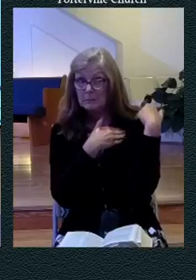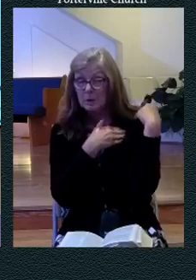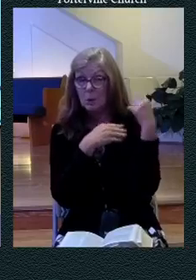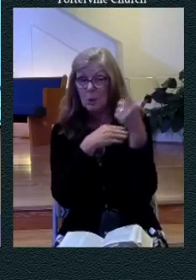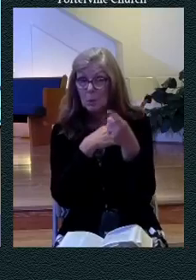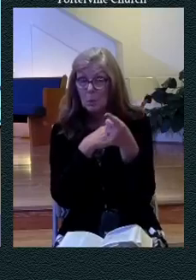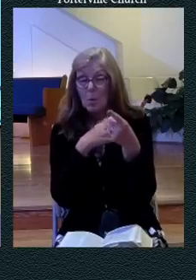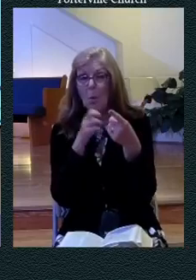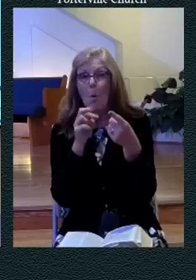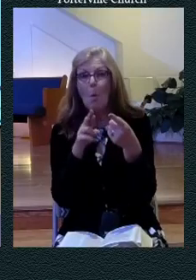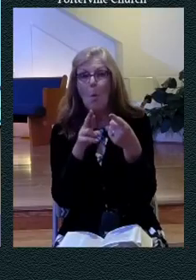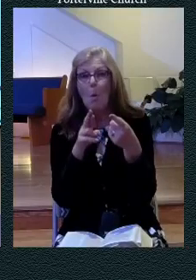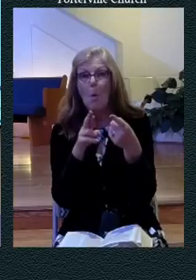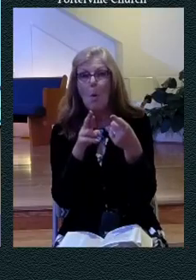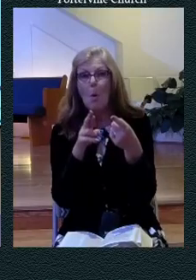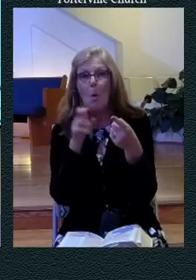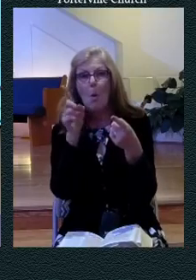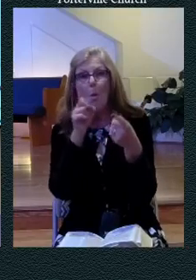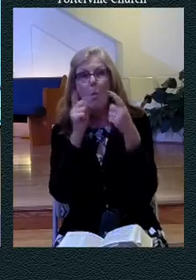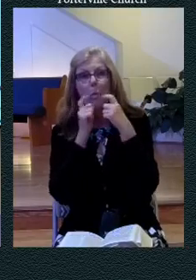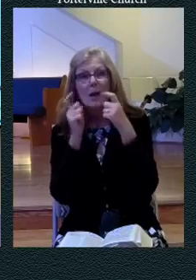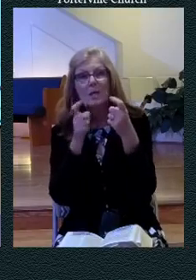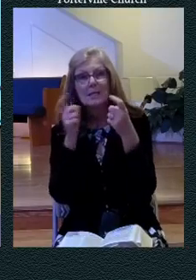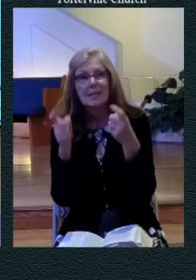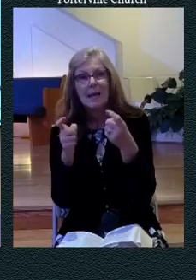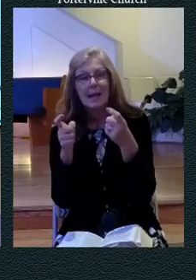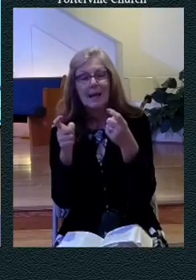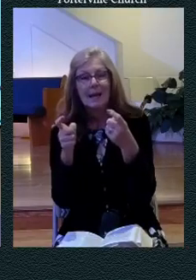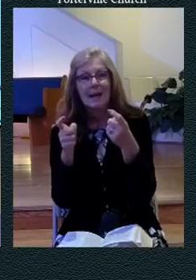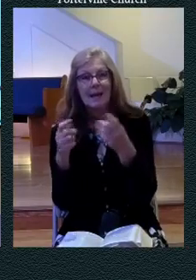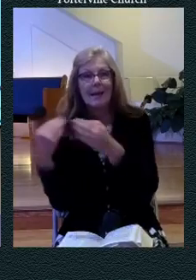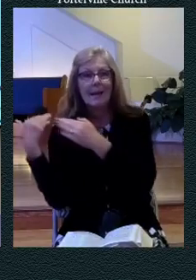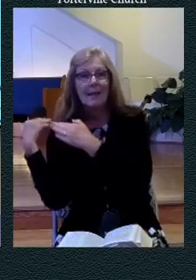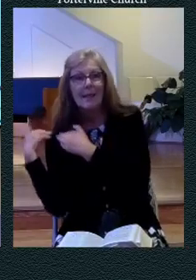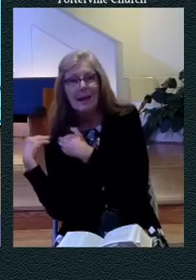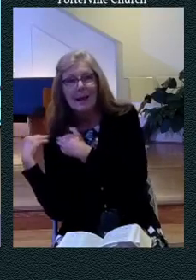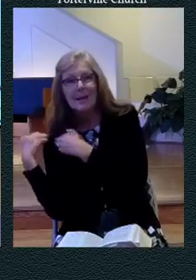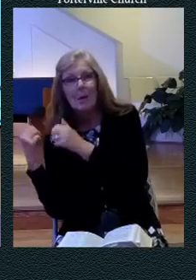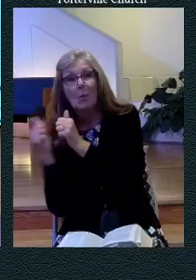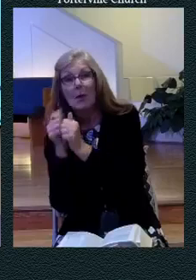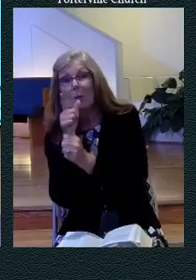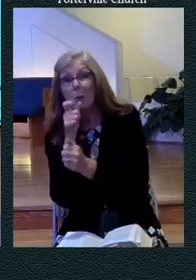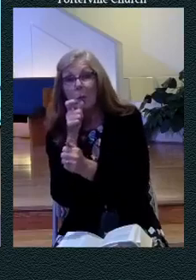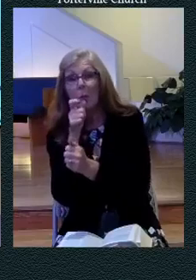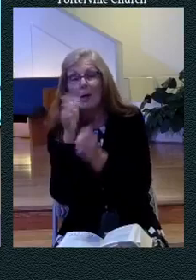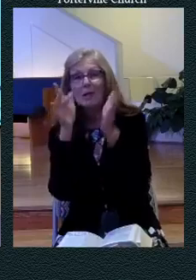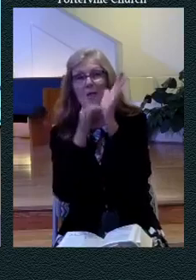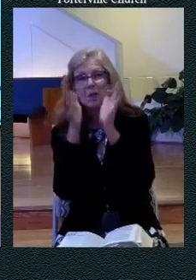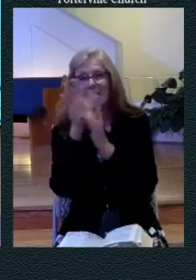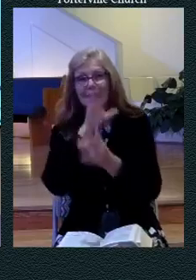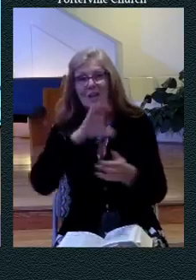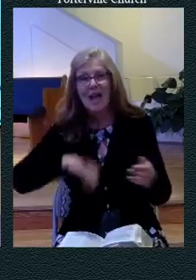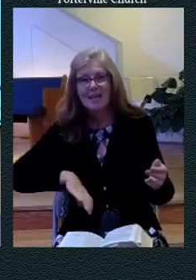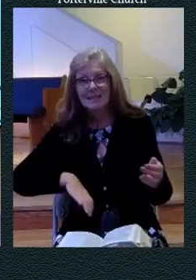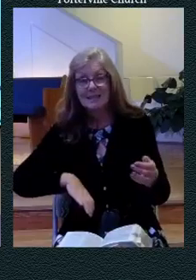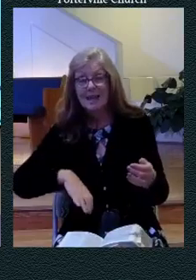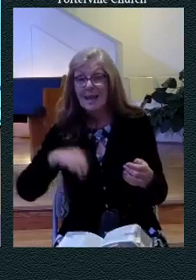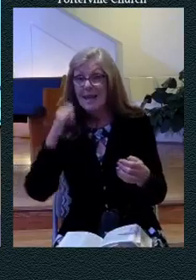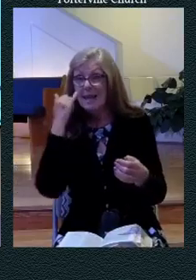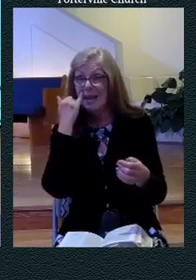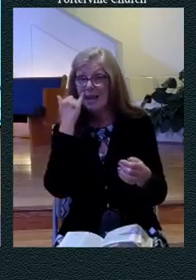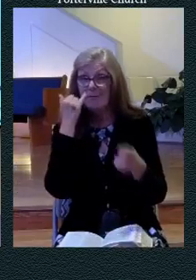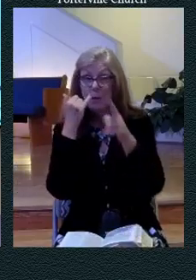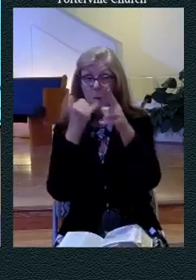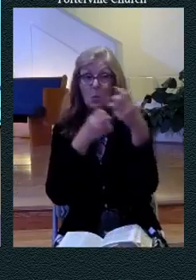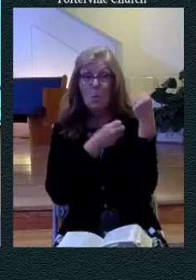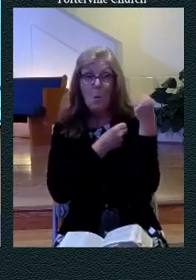or it is lying on Christ, the Lamb of God. Now, if it is lying on your back, you